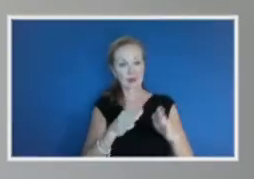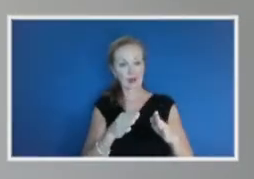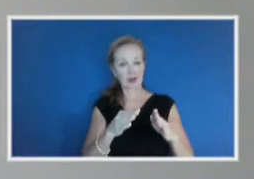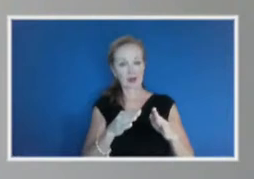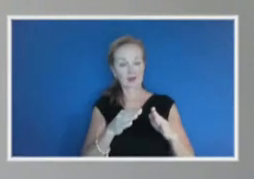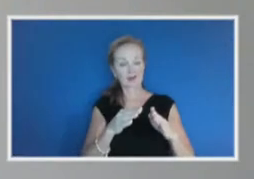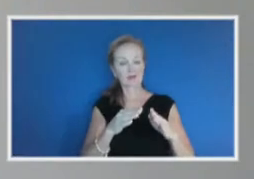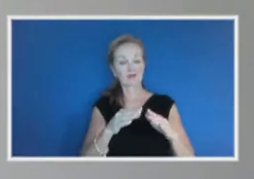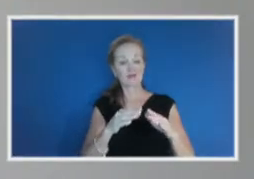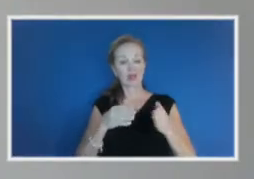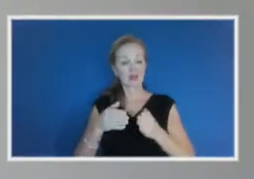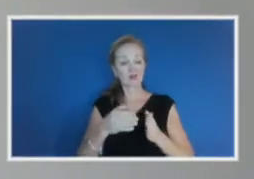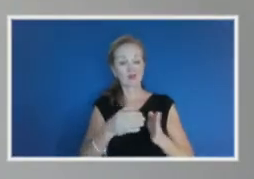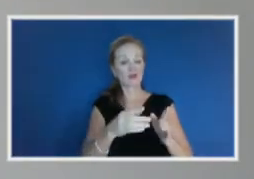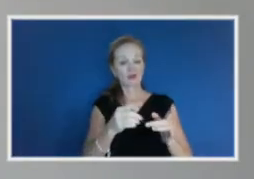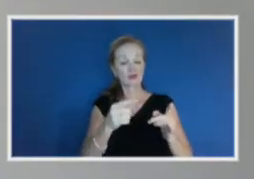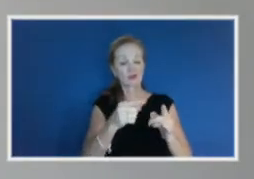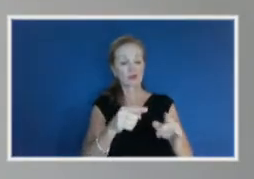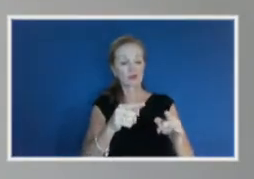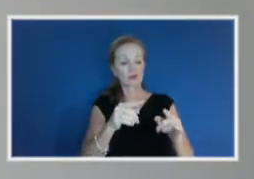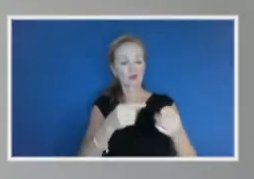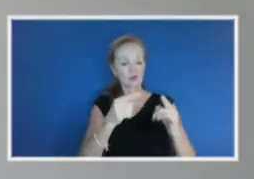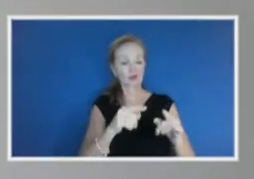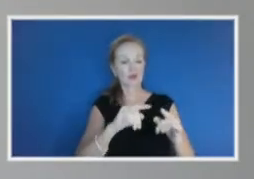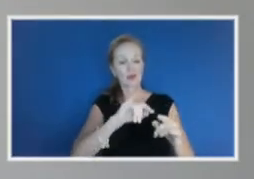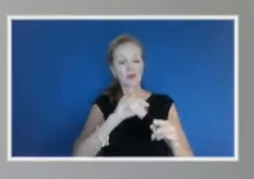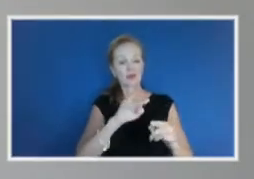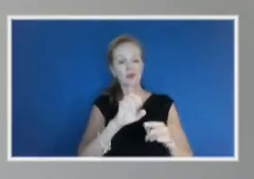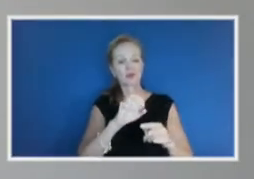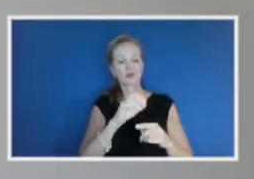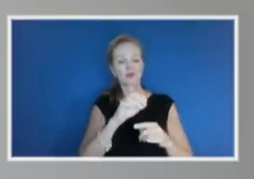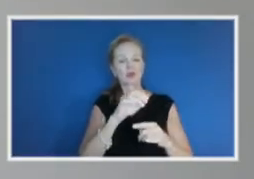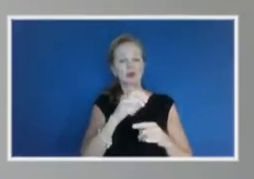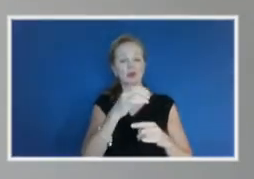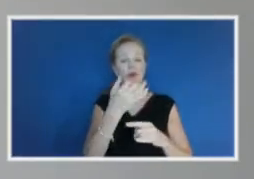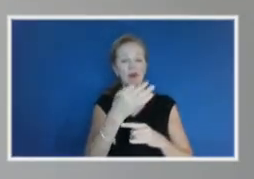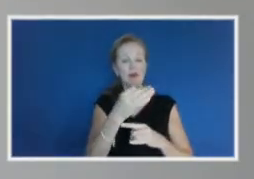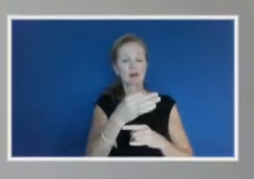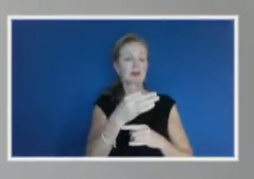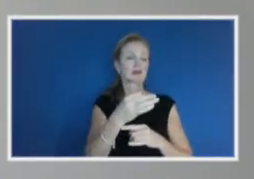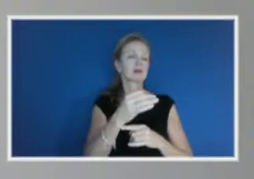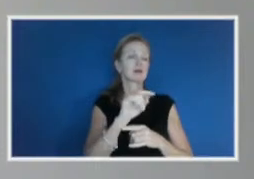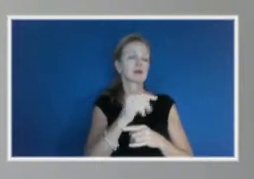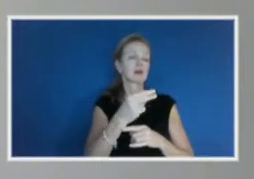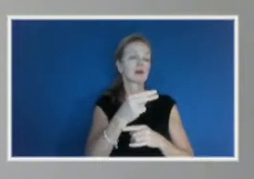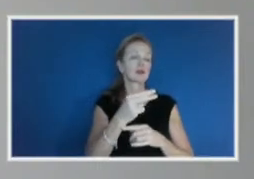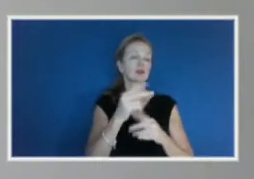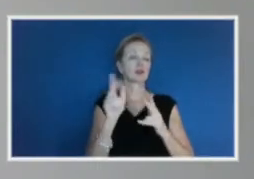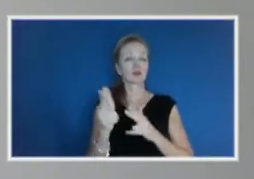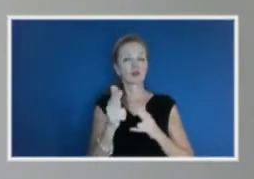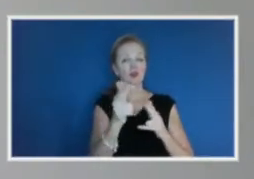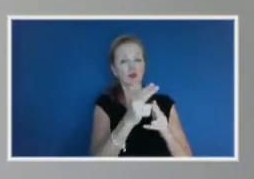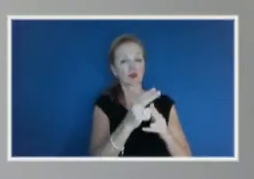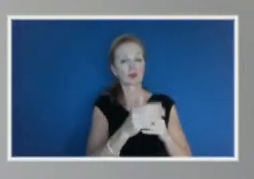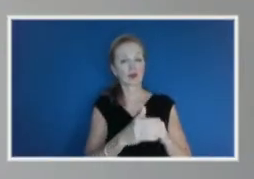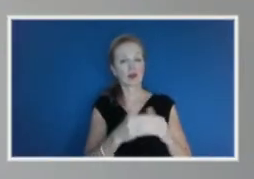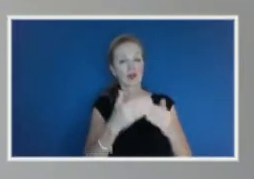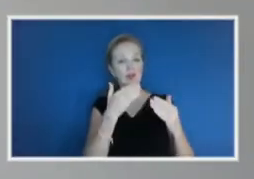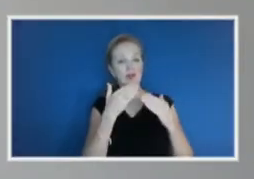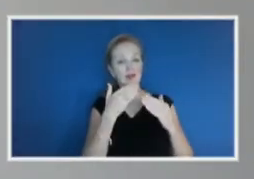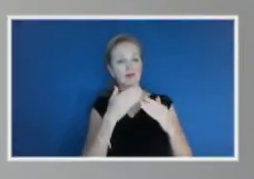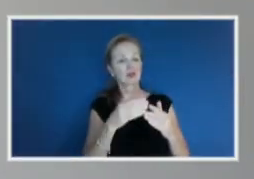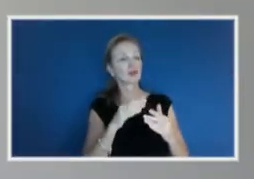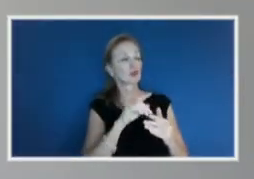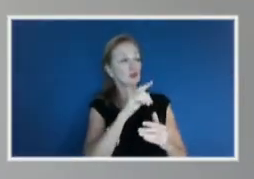corridor during the mass shooting, the Juneteenth mass shooting. And so we continue to thank you for your presence there and for being able to